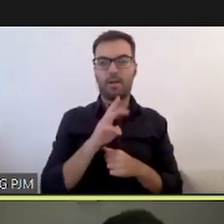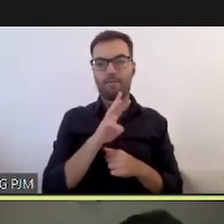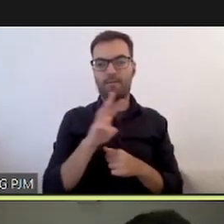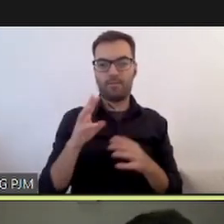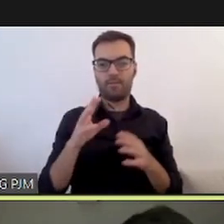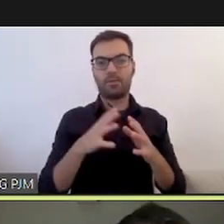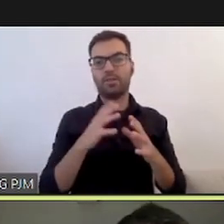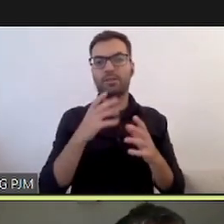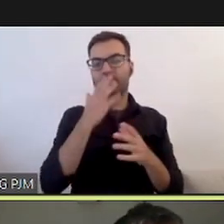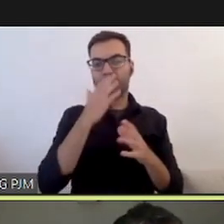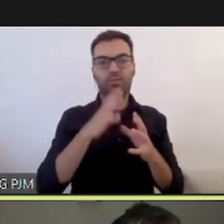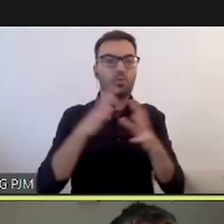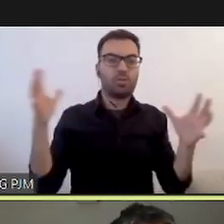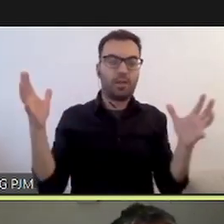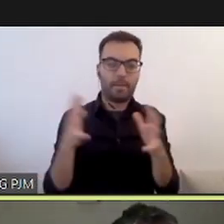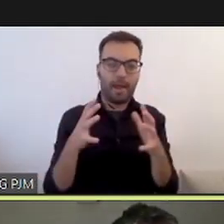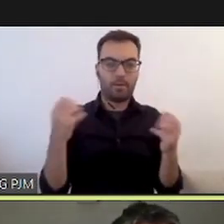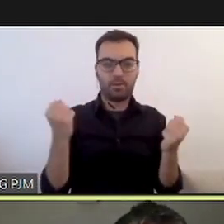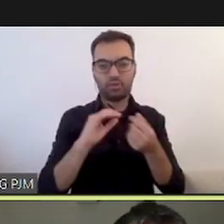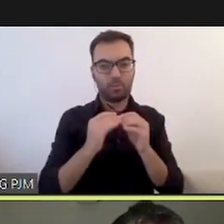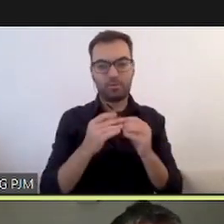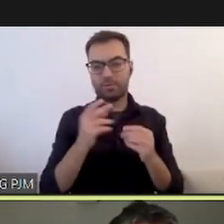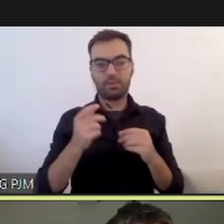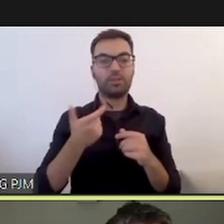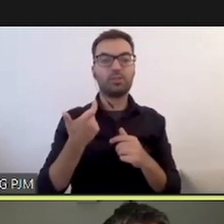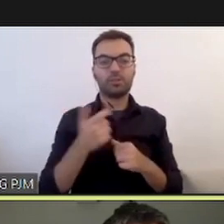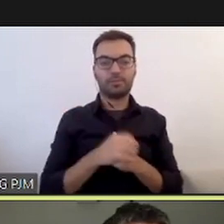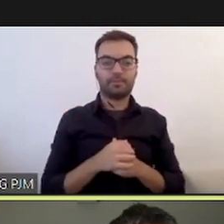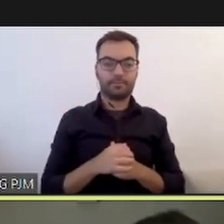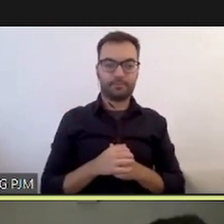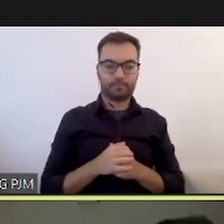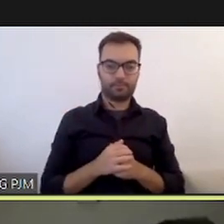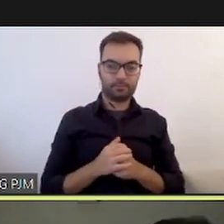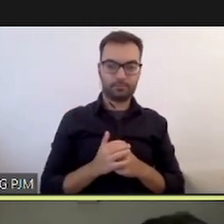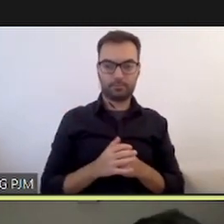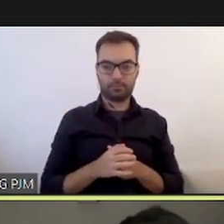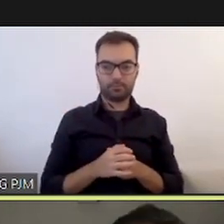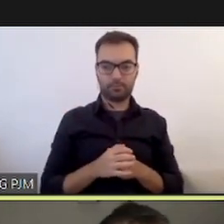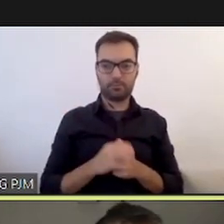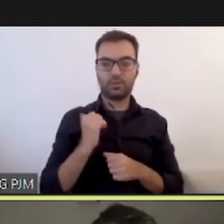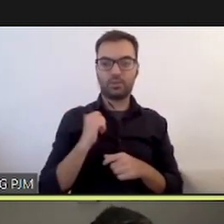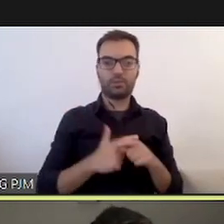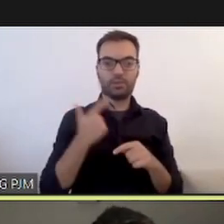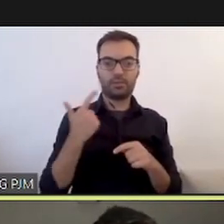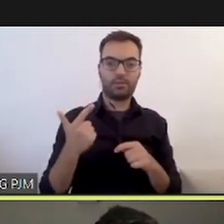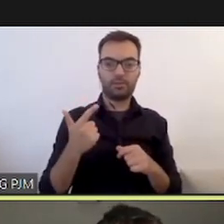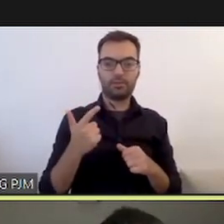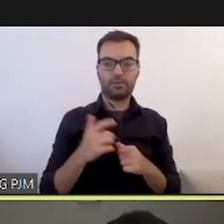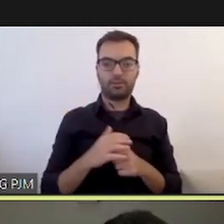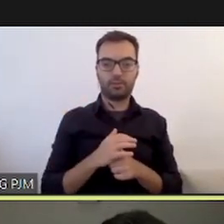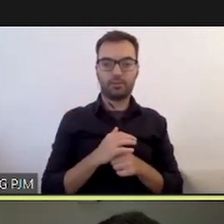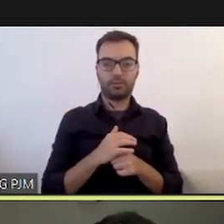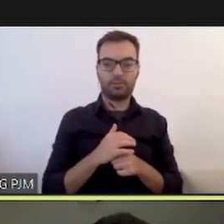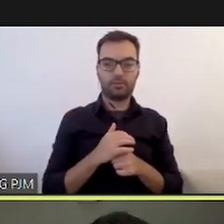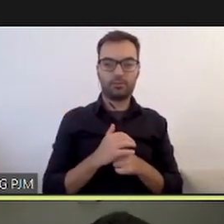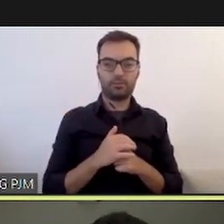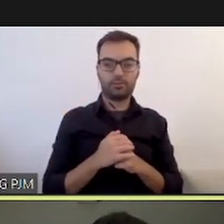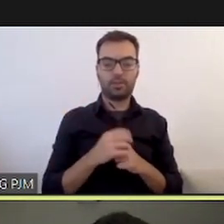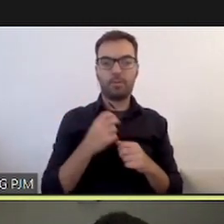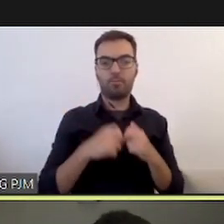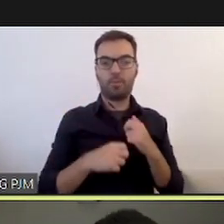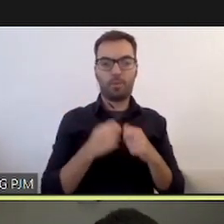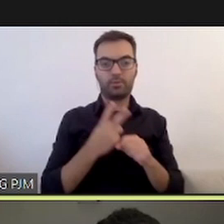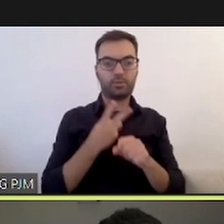big. And what we're having here, there is a 122 accessibility